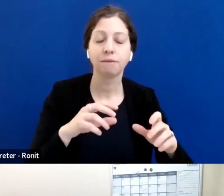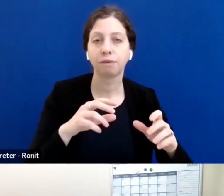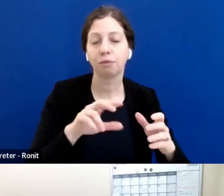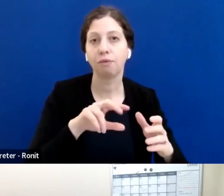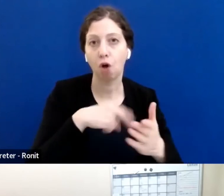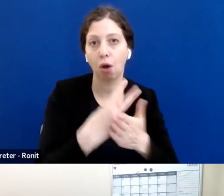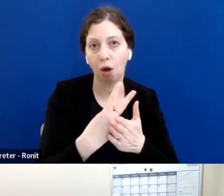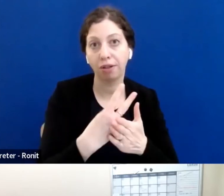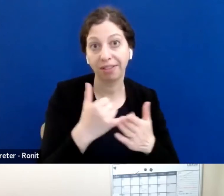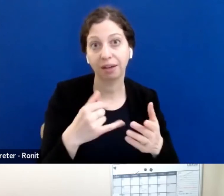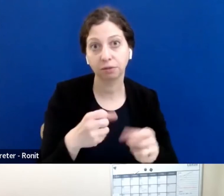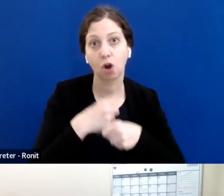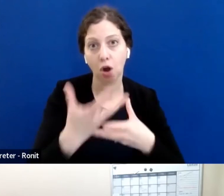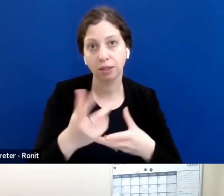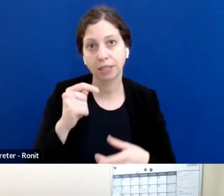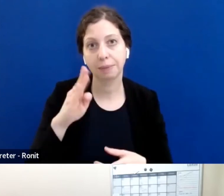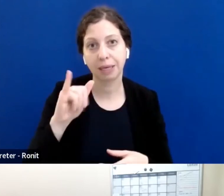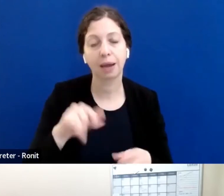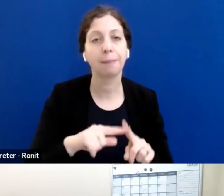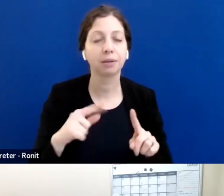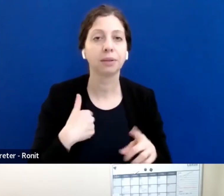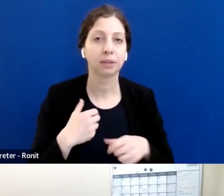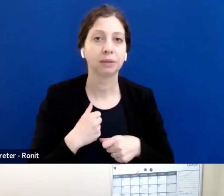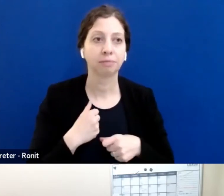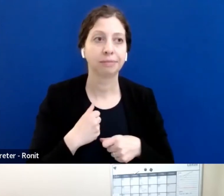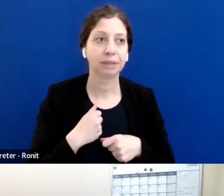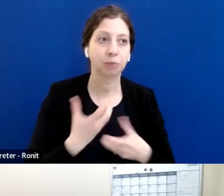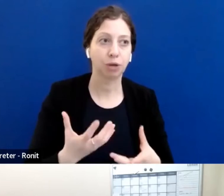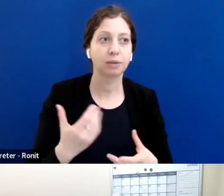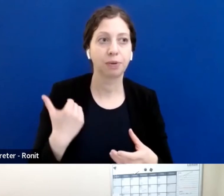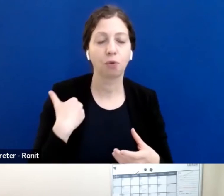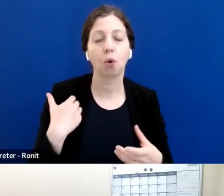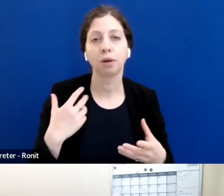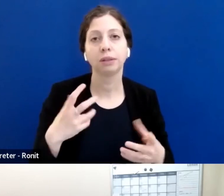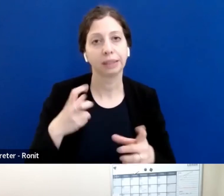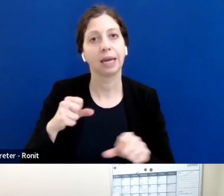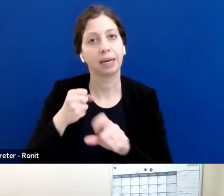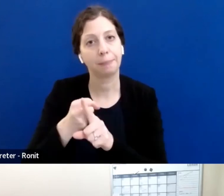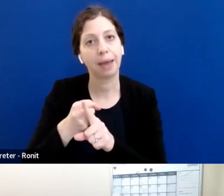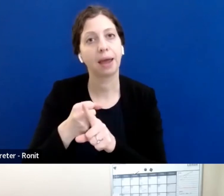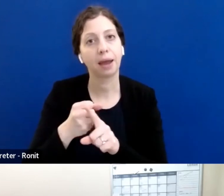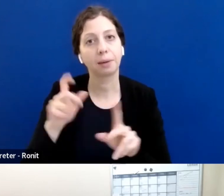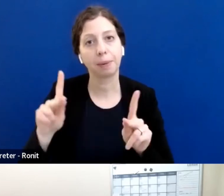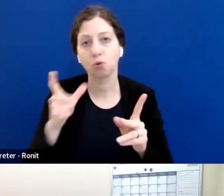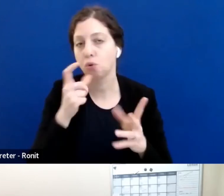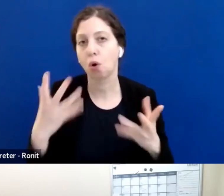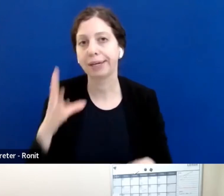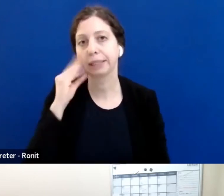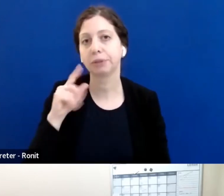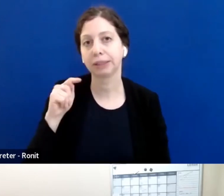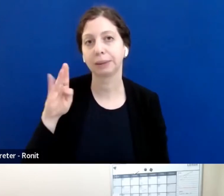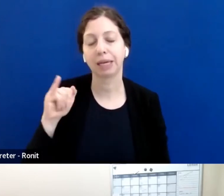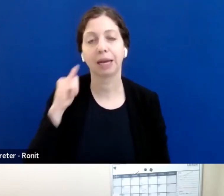I expressed earlier, they also can make an impact on those that have already experienced TBIs. So if we could